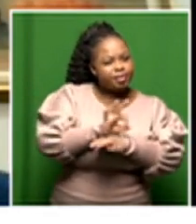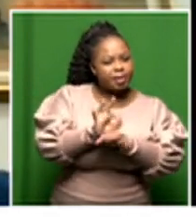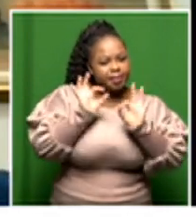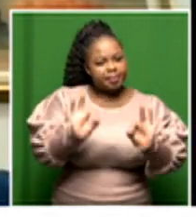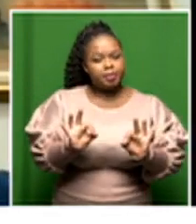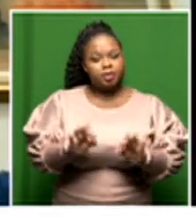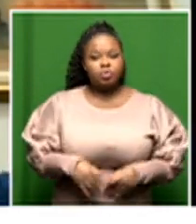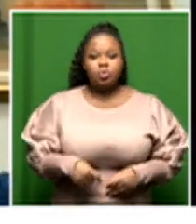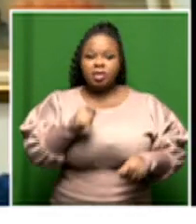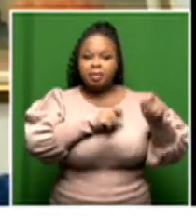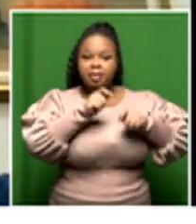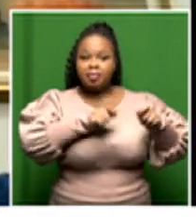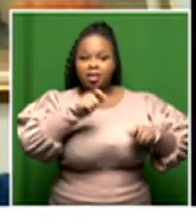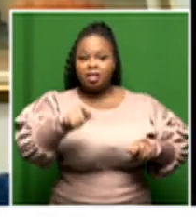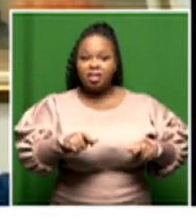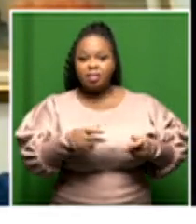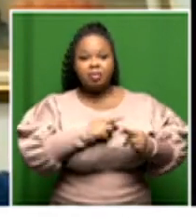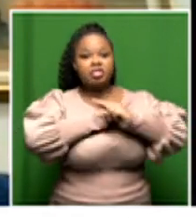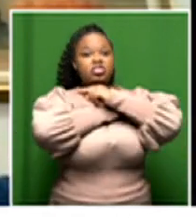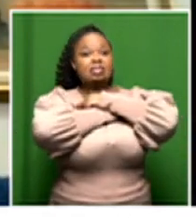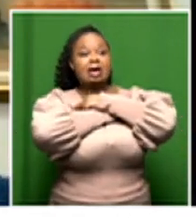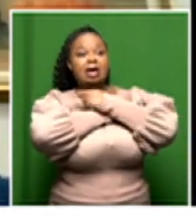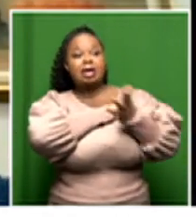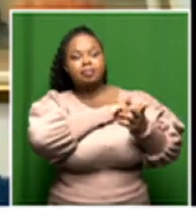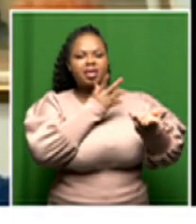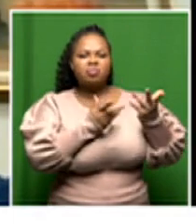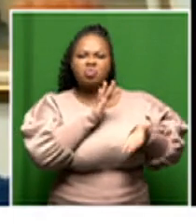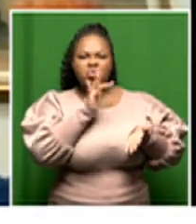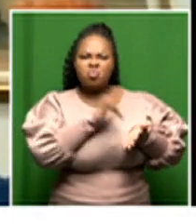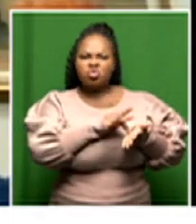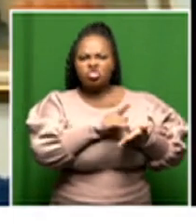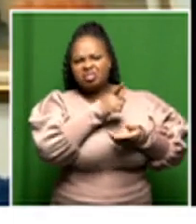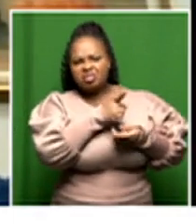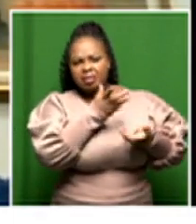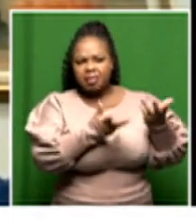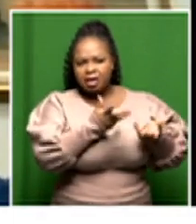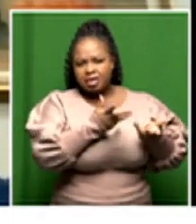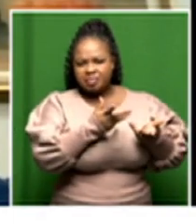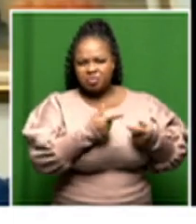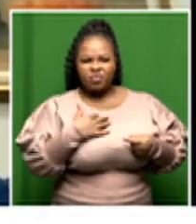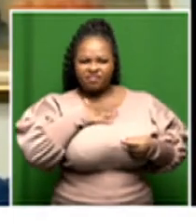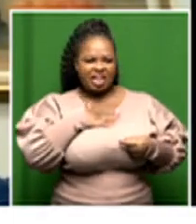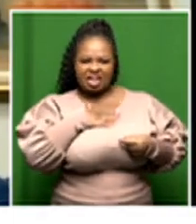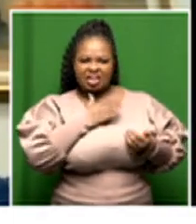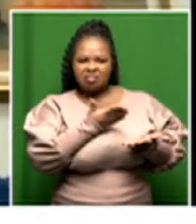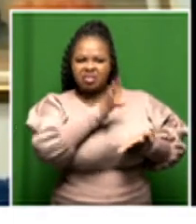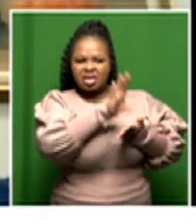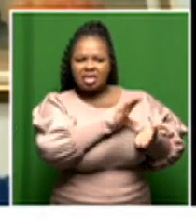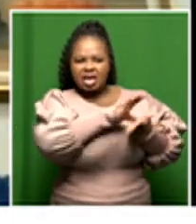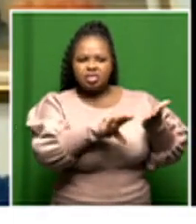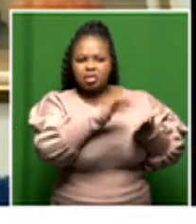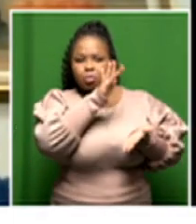retire, if a post has not really proven to be one that we should maintain, then we will